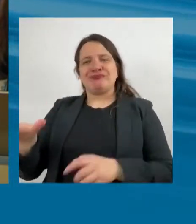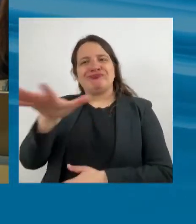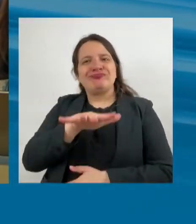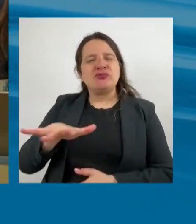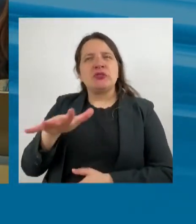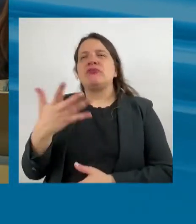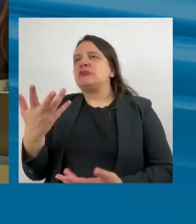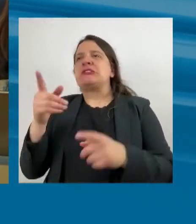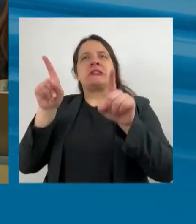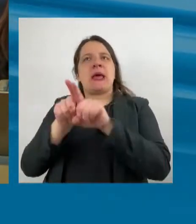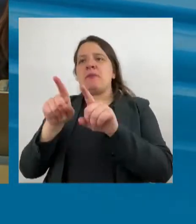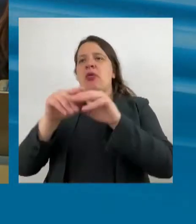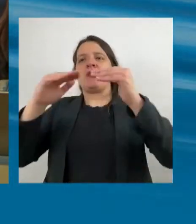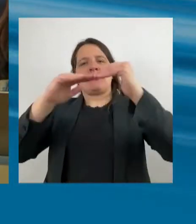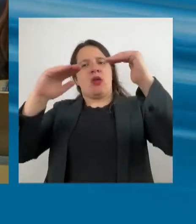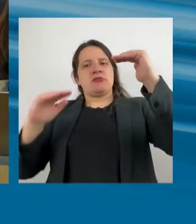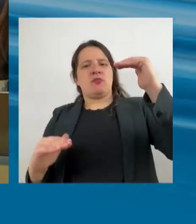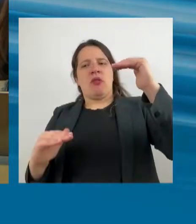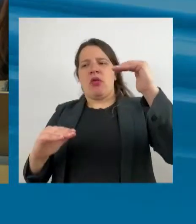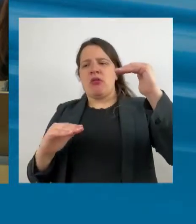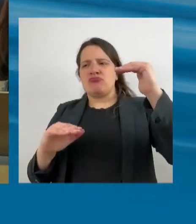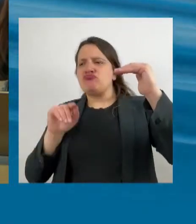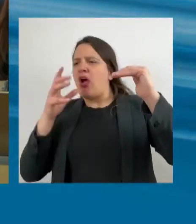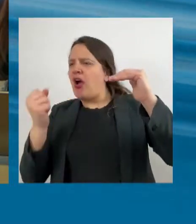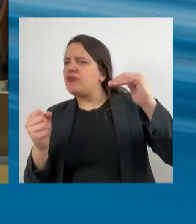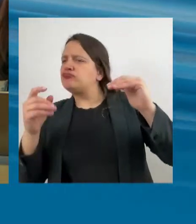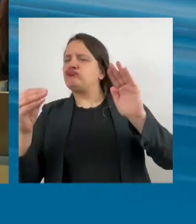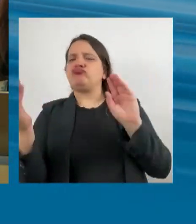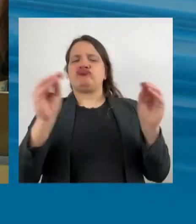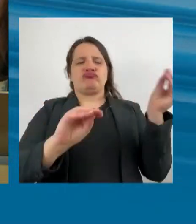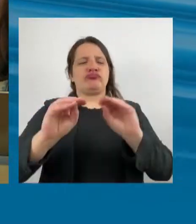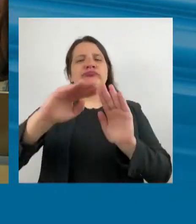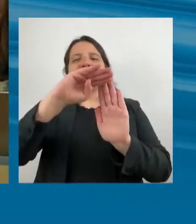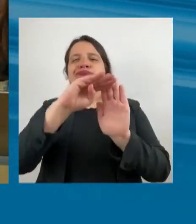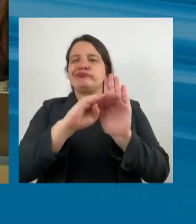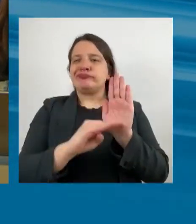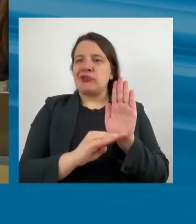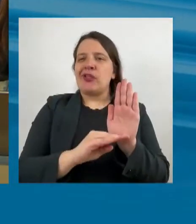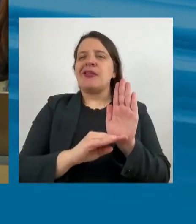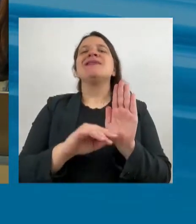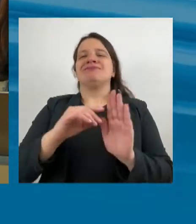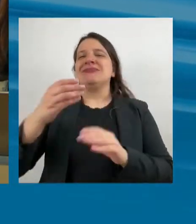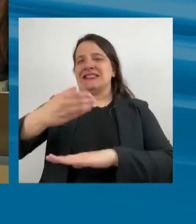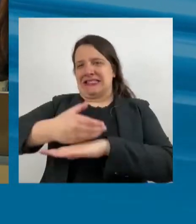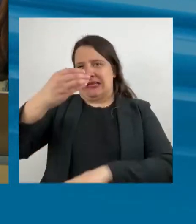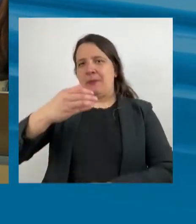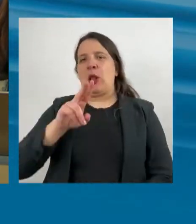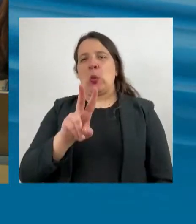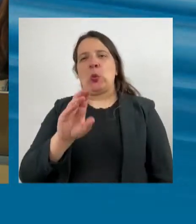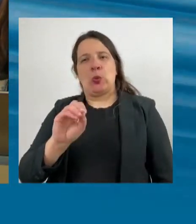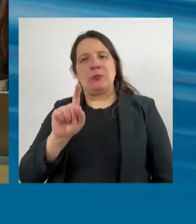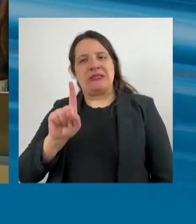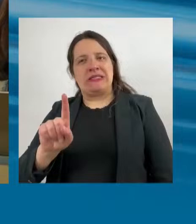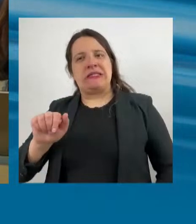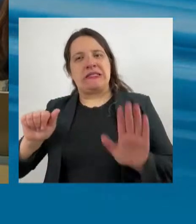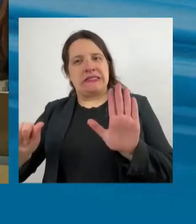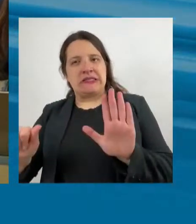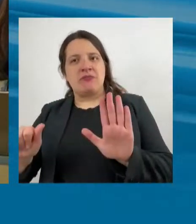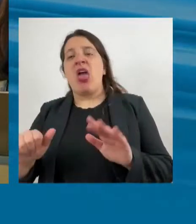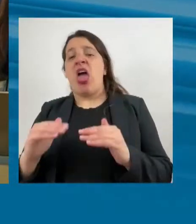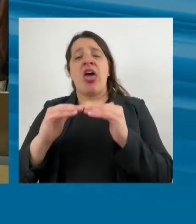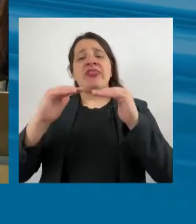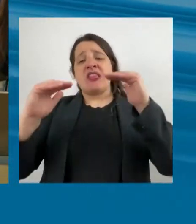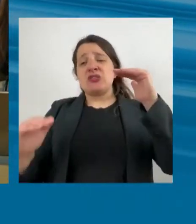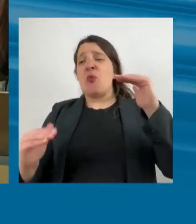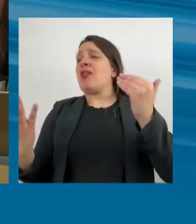back to the matrix of social inequality in Latin America formulated by ECLAC in 2016. No